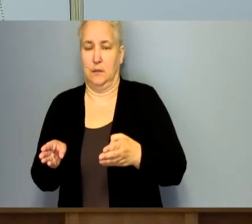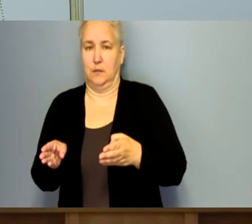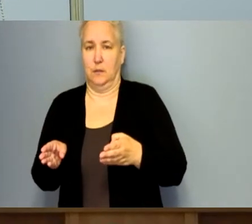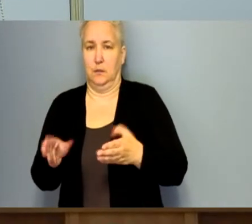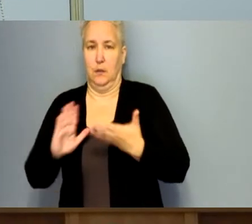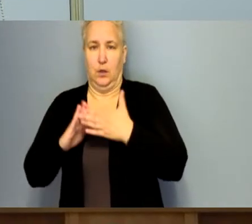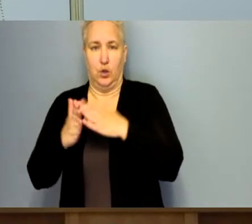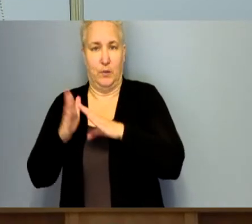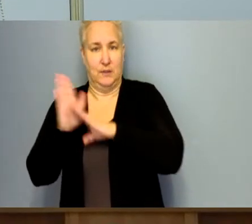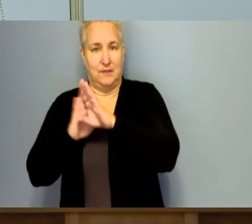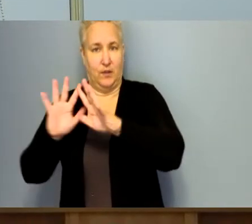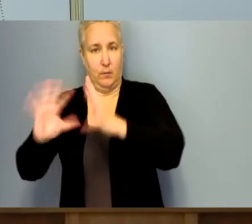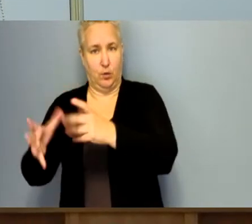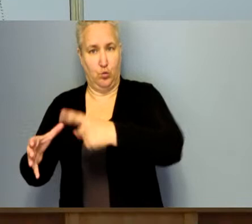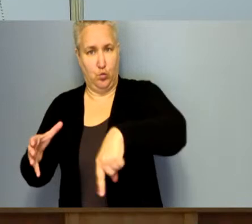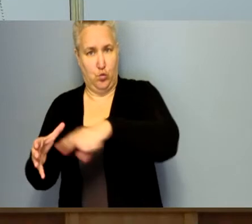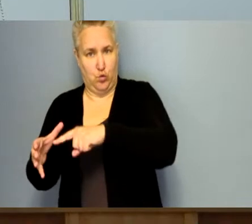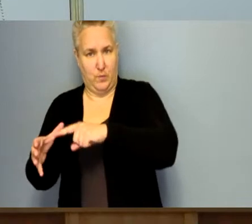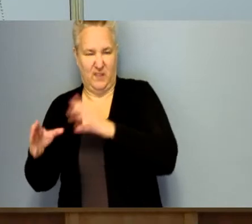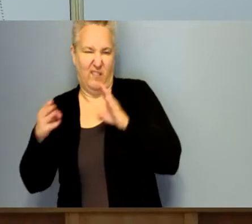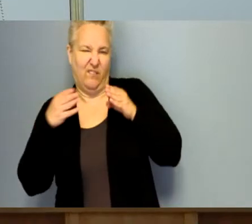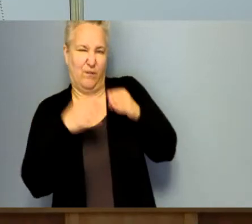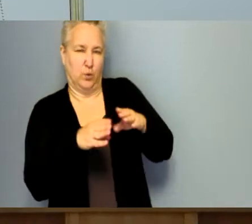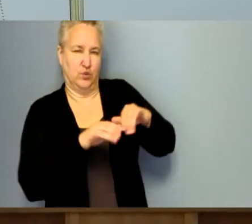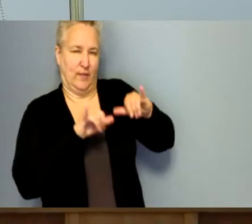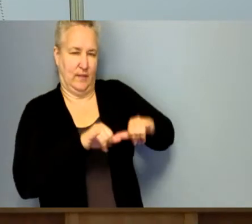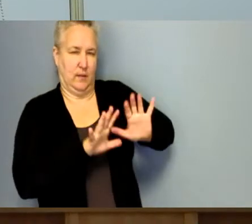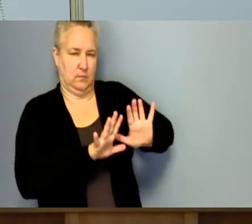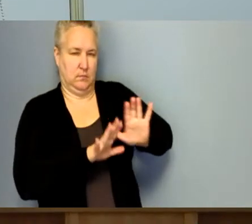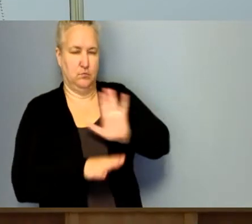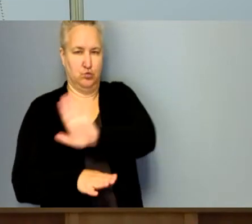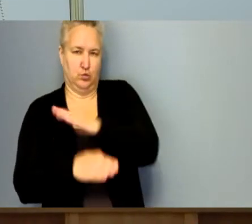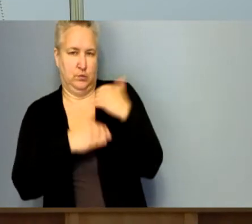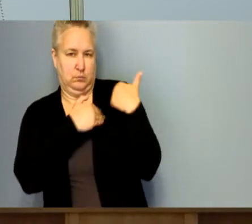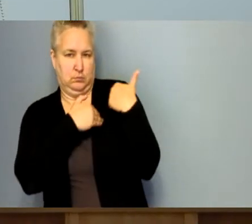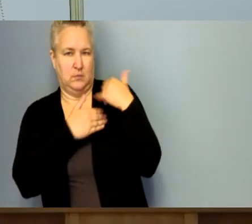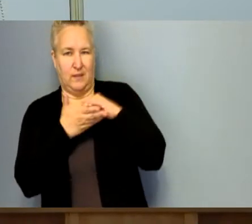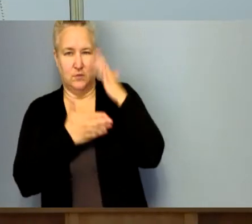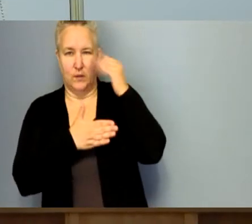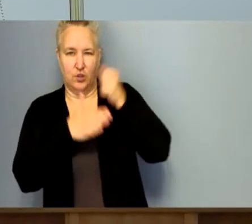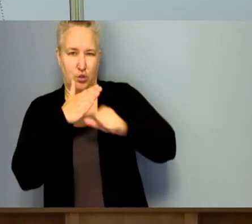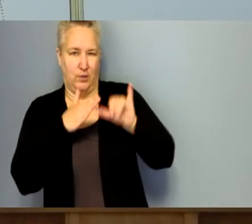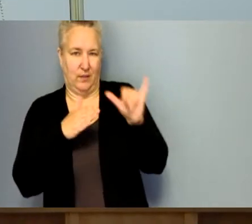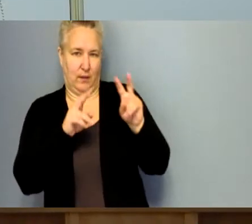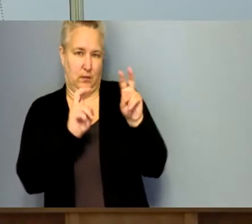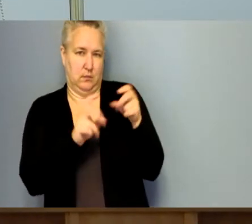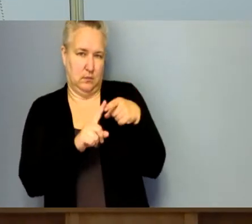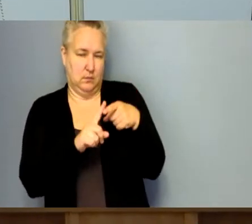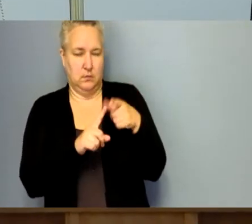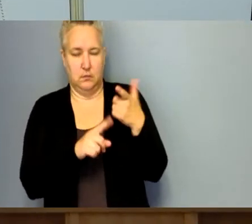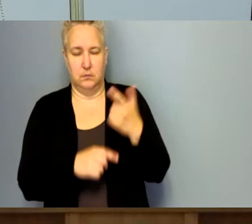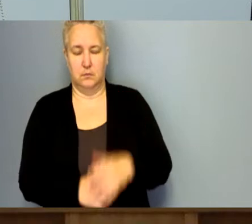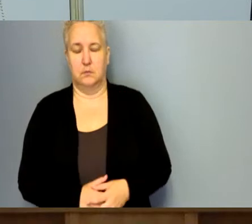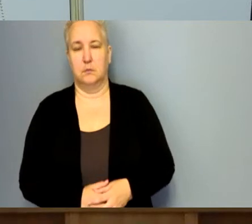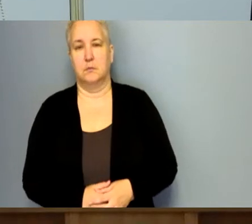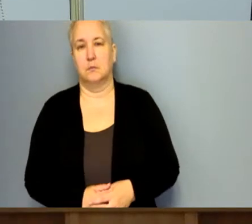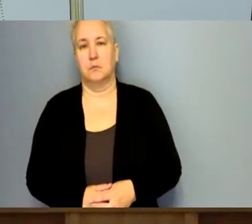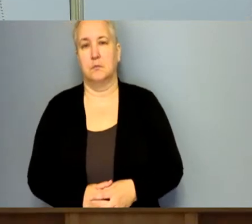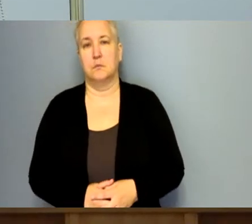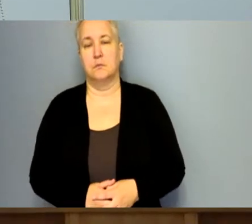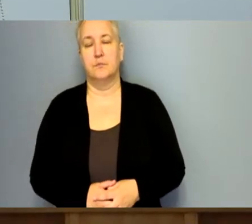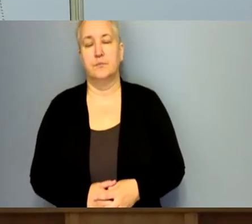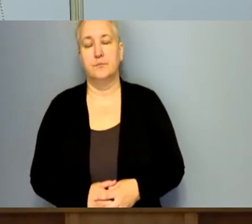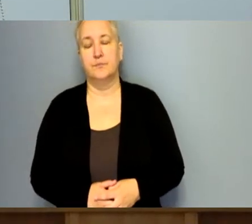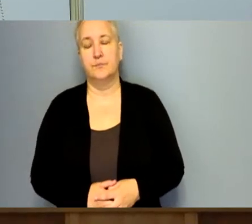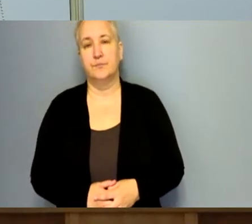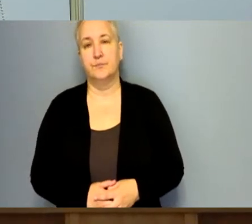community development group focus on. This is what they do, which is why it's under their agenda item here.